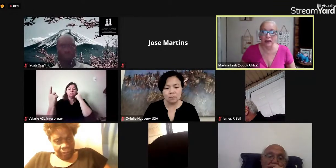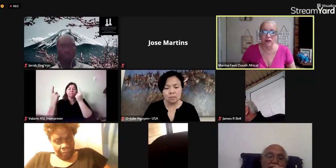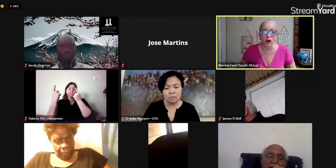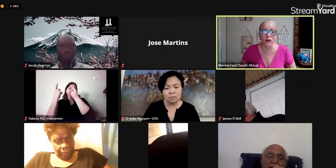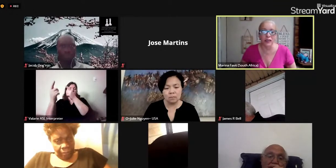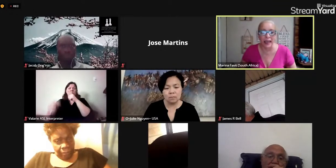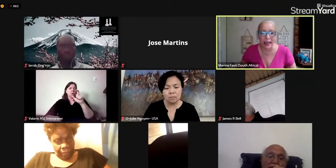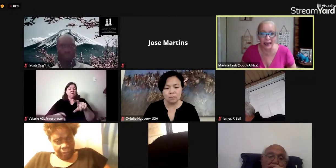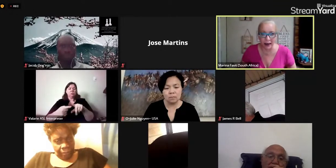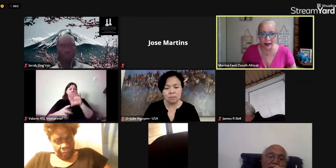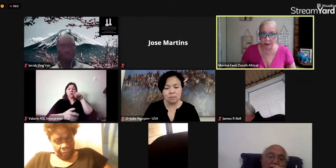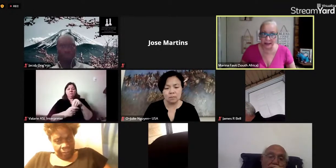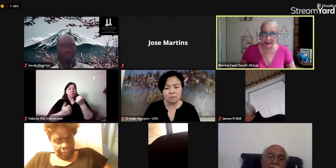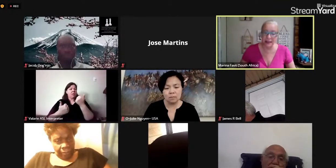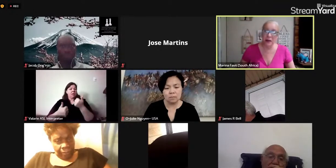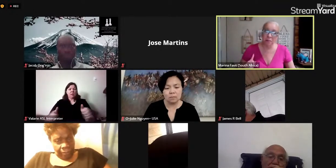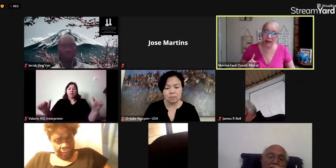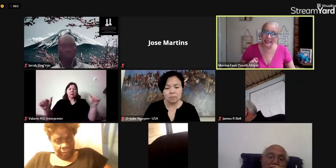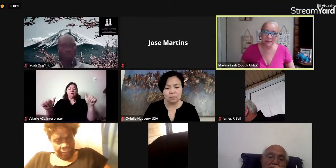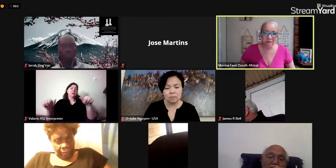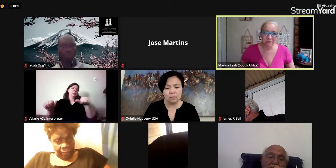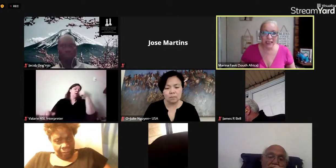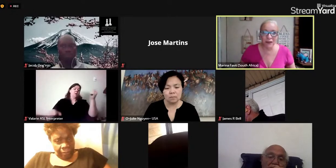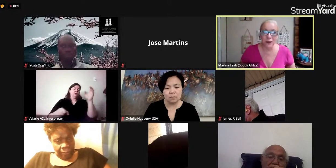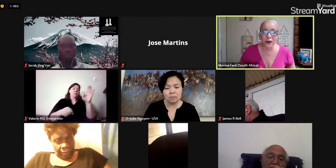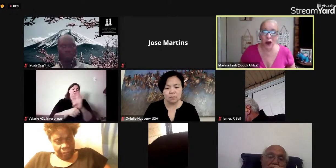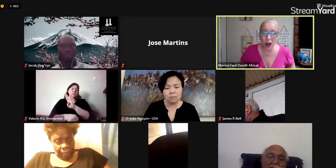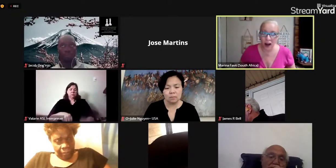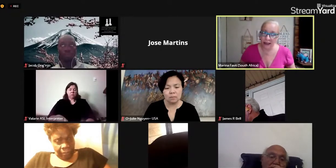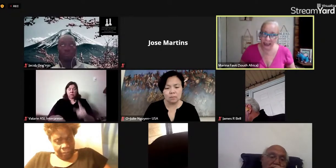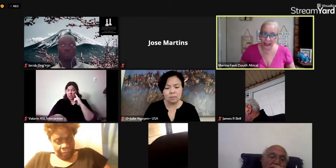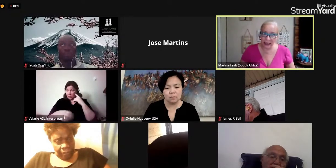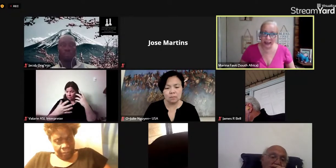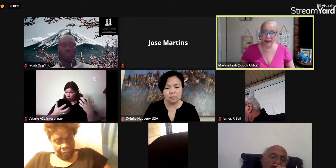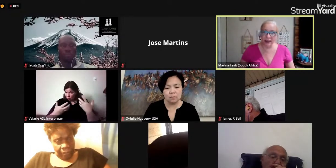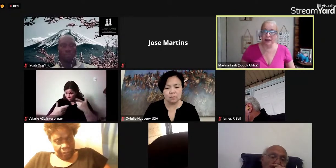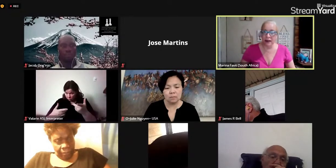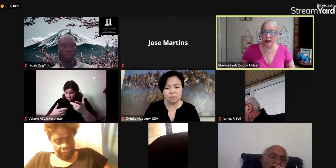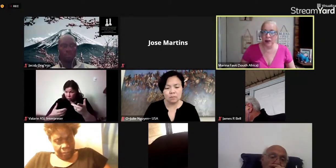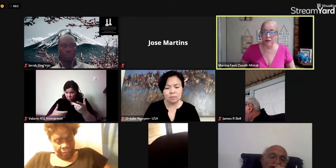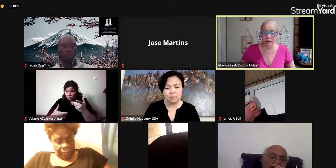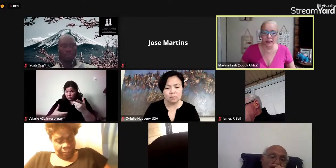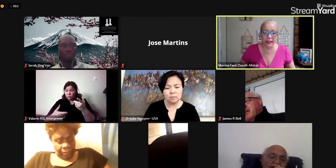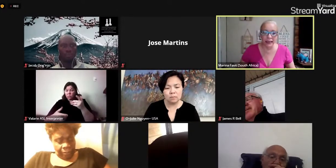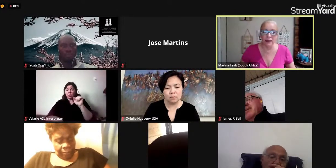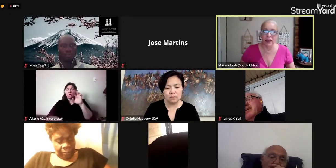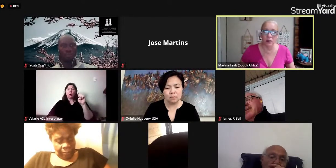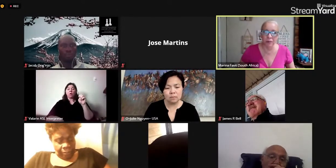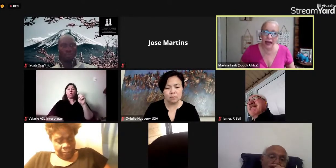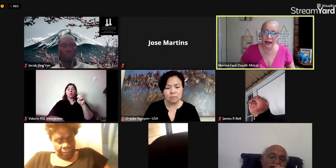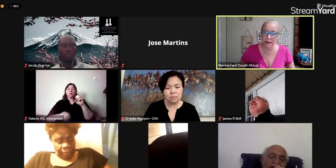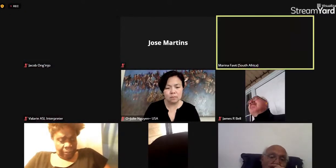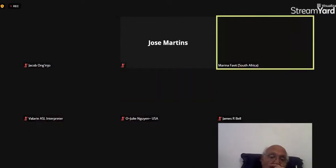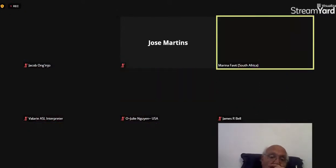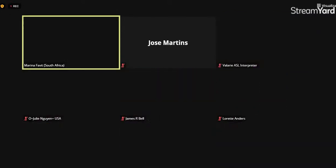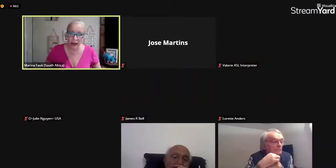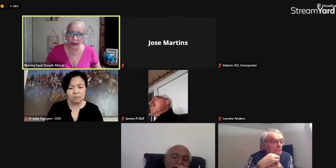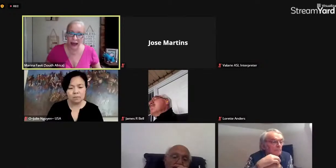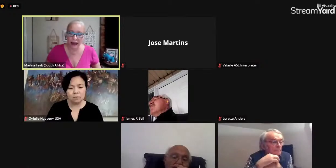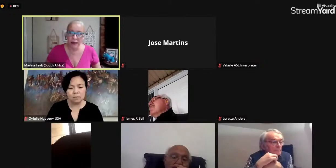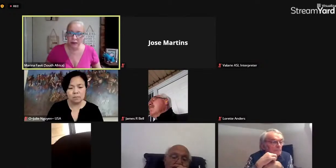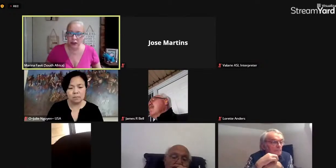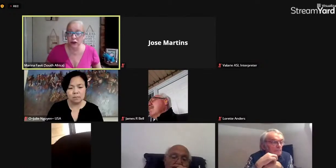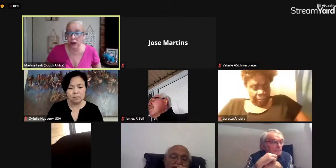to be involved in any other business. But if you are in a legal and compliant